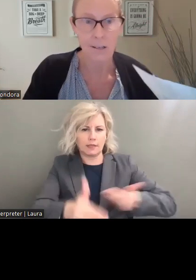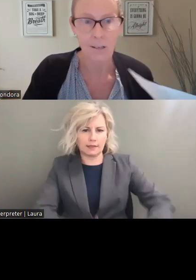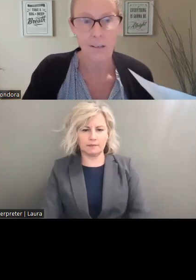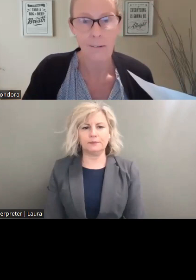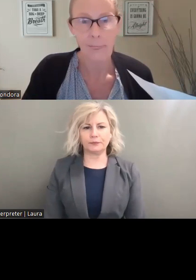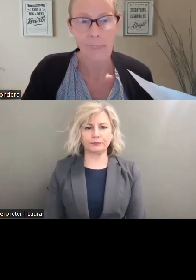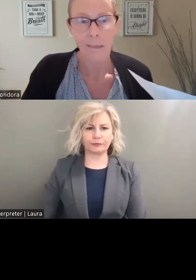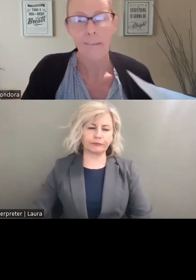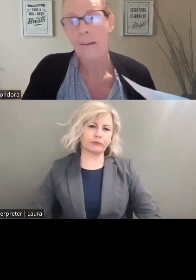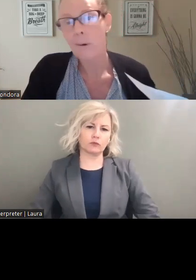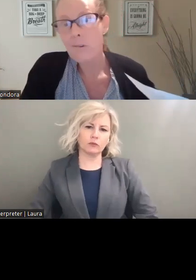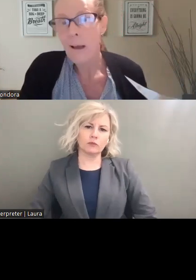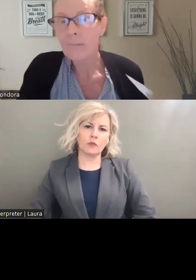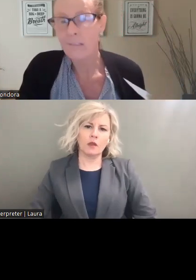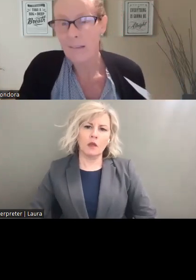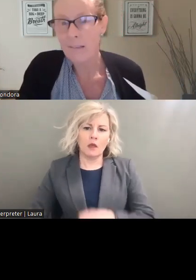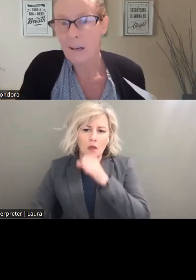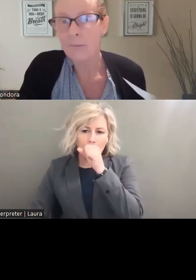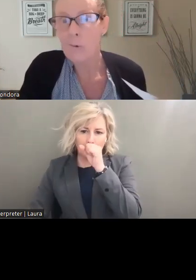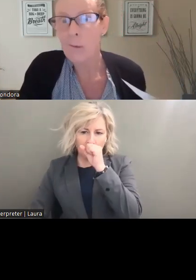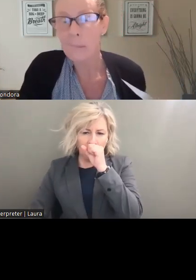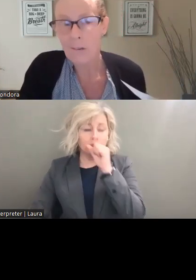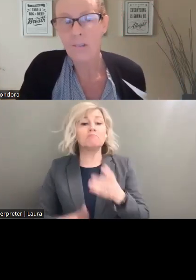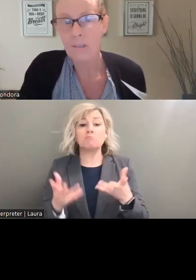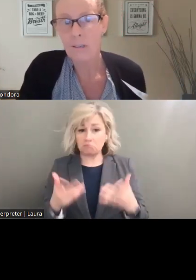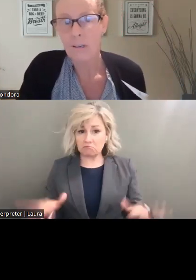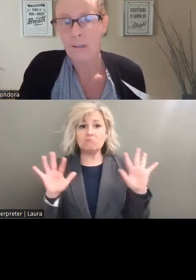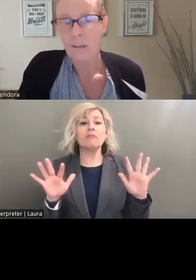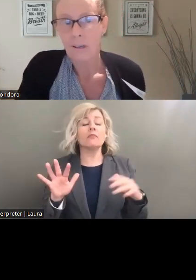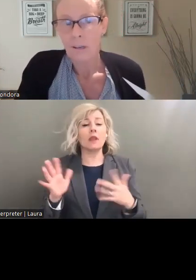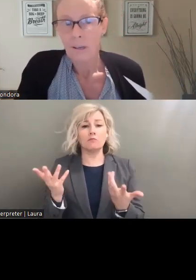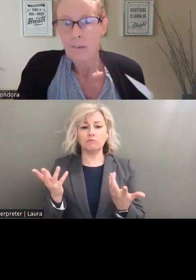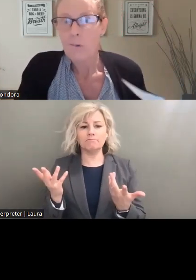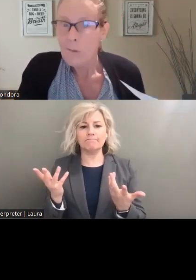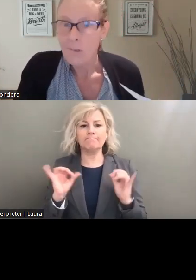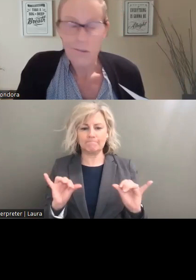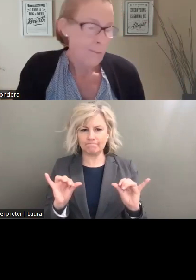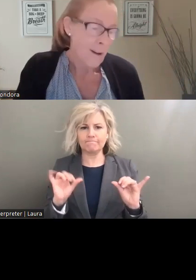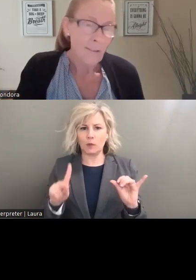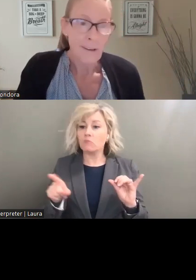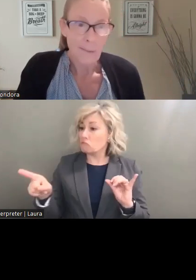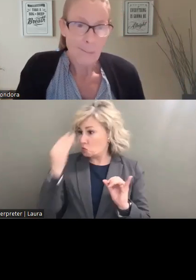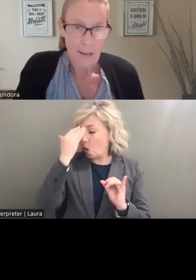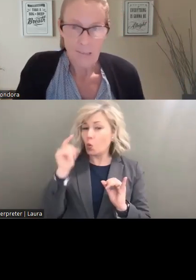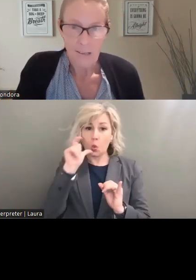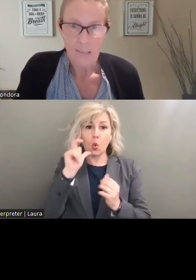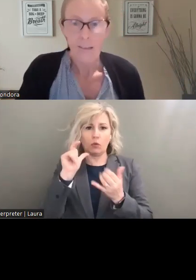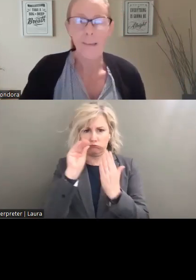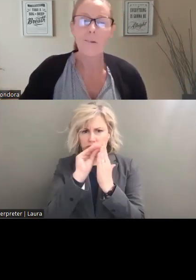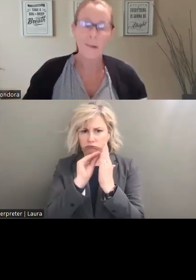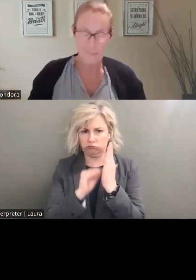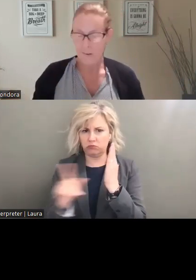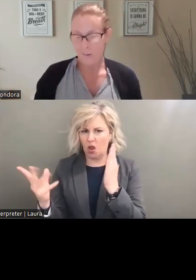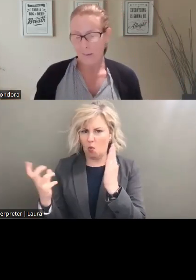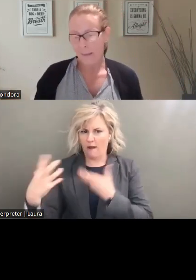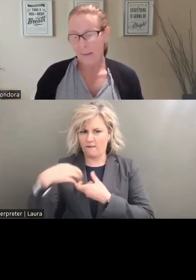share. And then once you have a sense of who the person chooses to involve in the process,